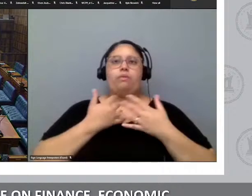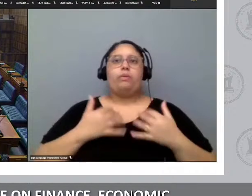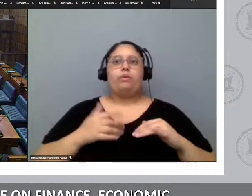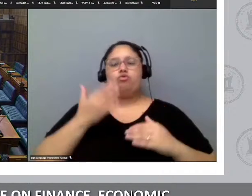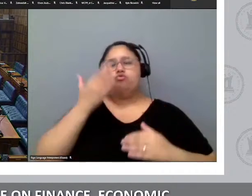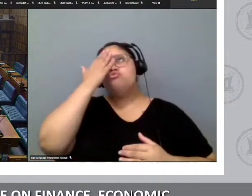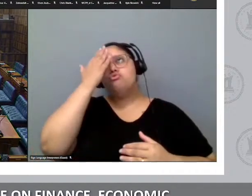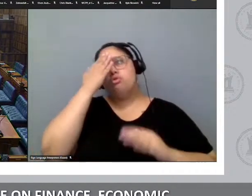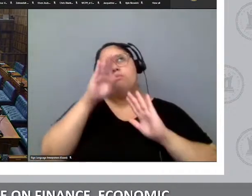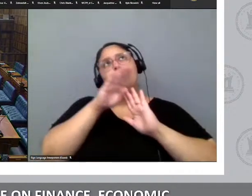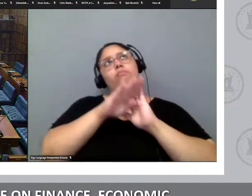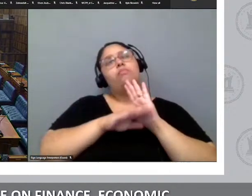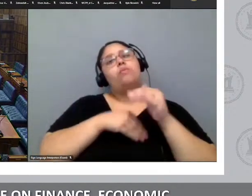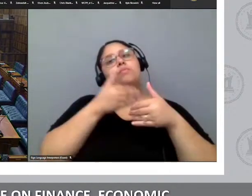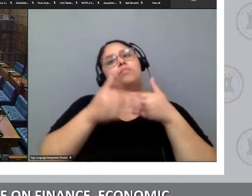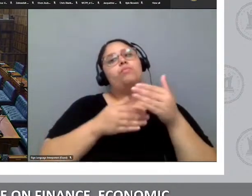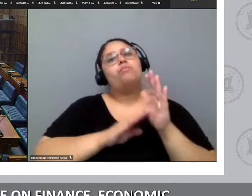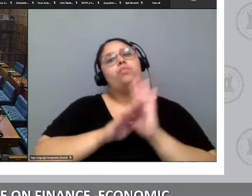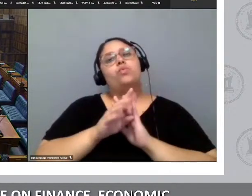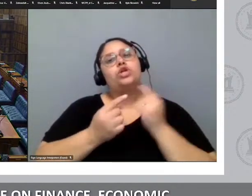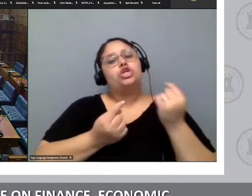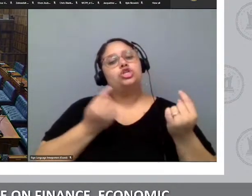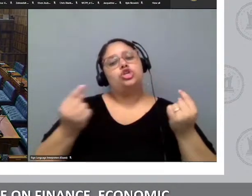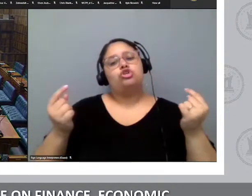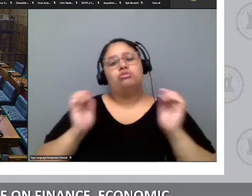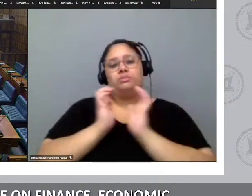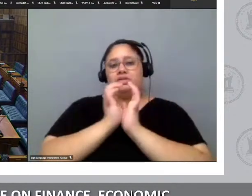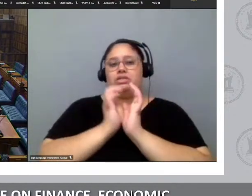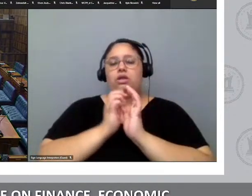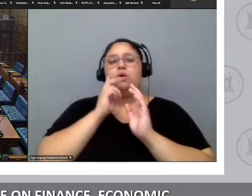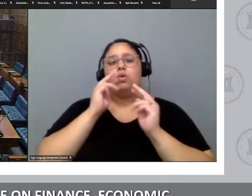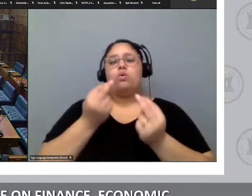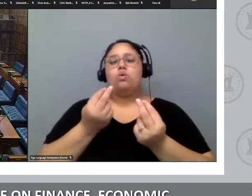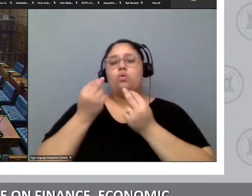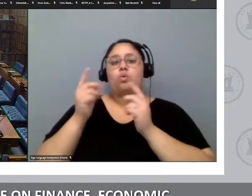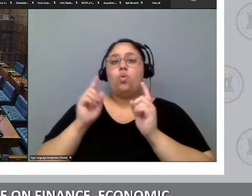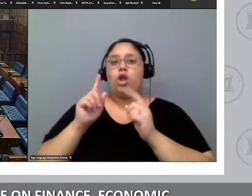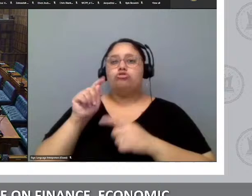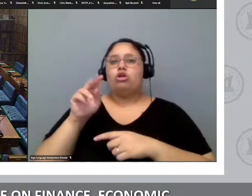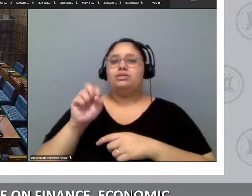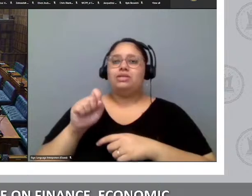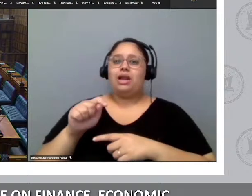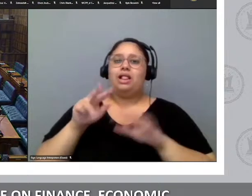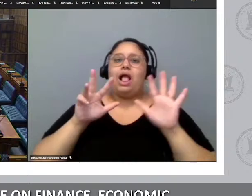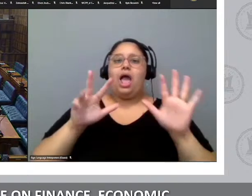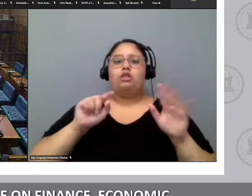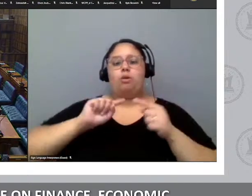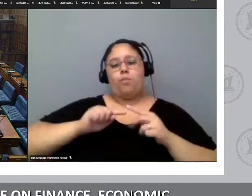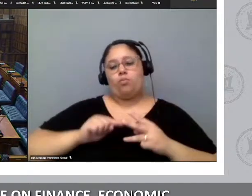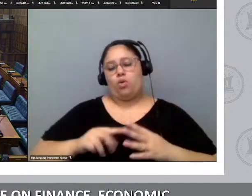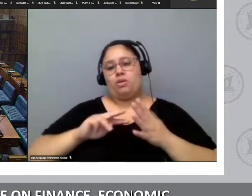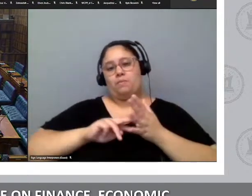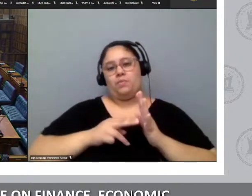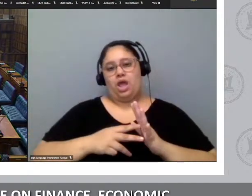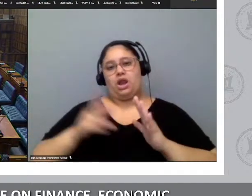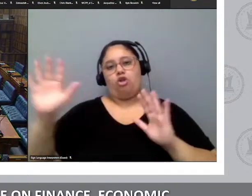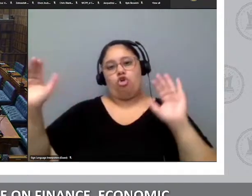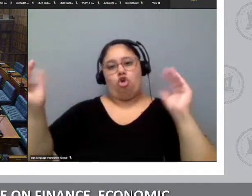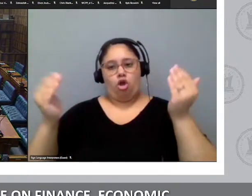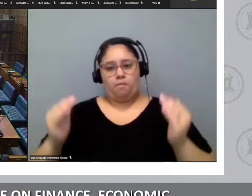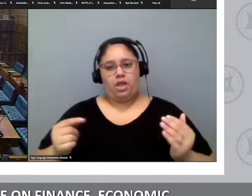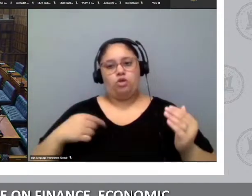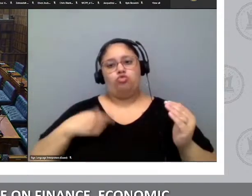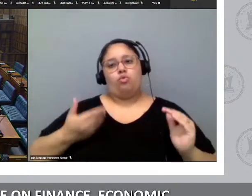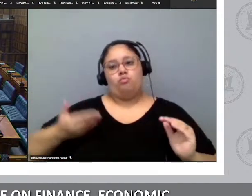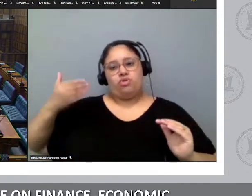knowing what progress has been made from meeting to meeting is looking at transit's eight-point plan um and comparing it to the